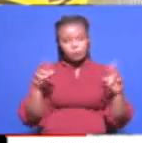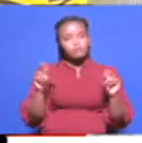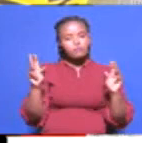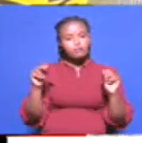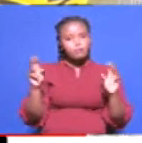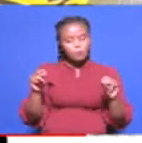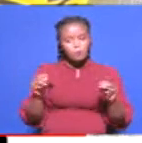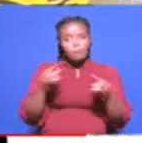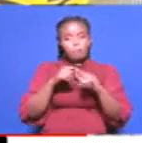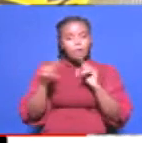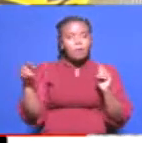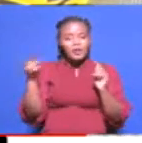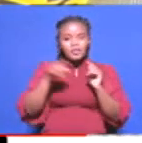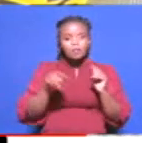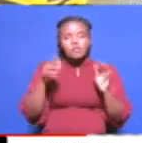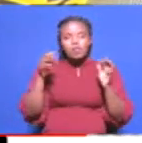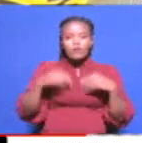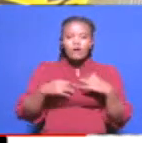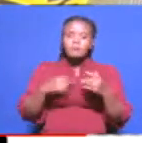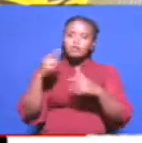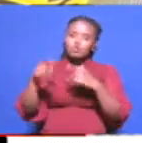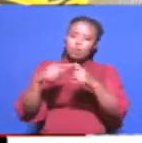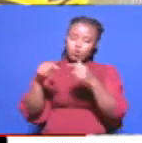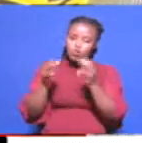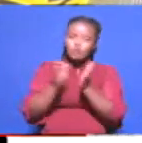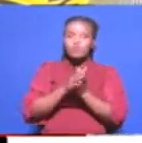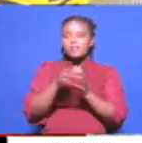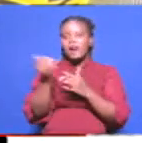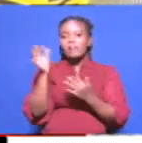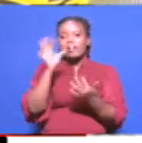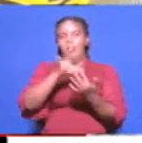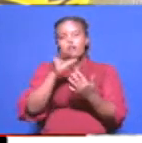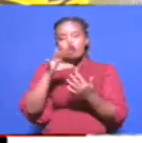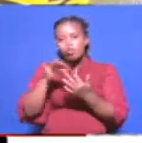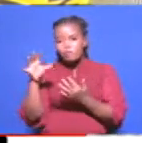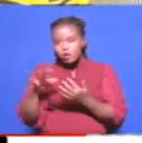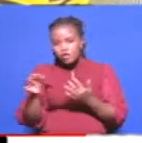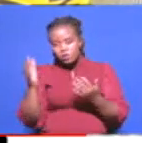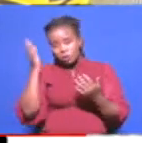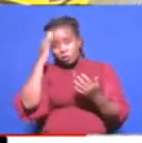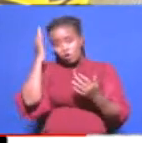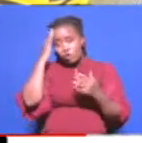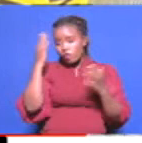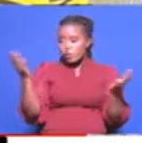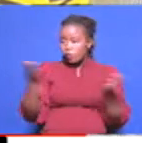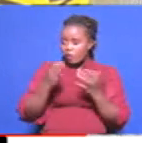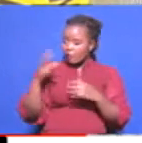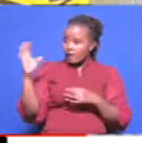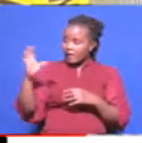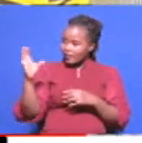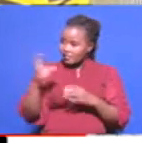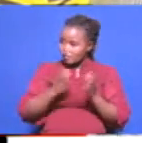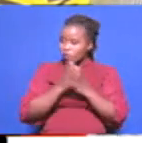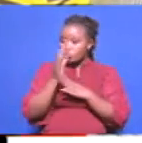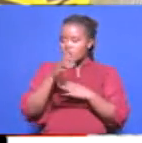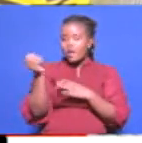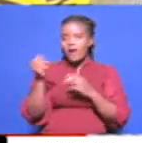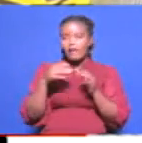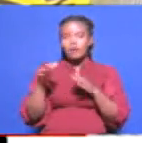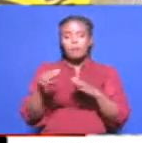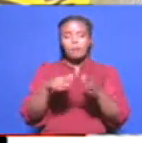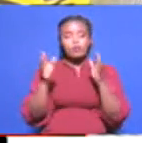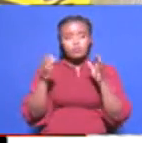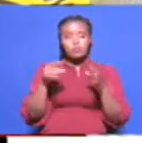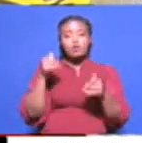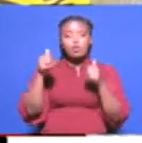been conducting other modes of nominations, identifying our candidates through other various methods which this board